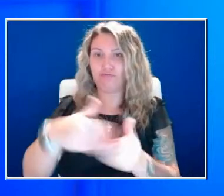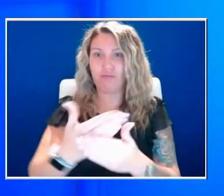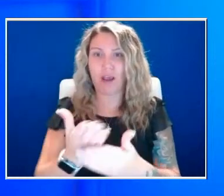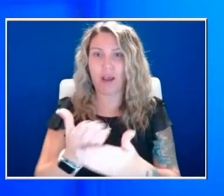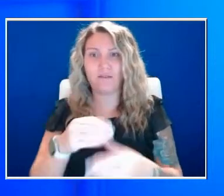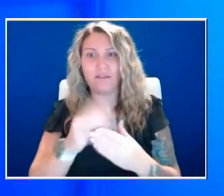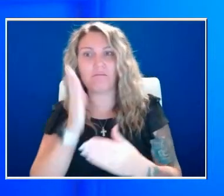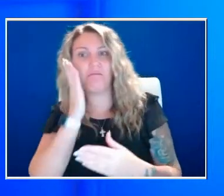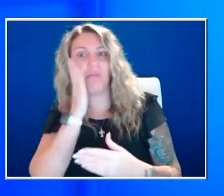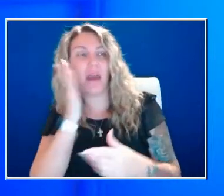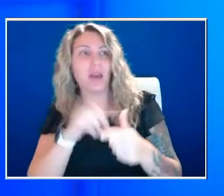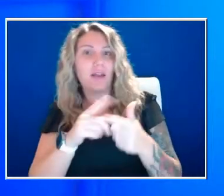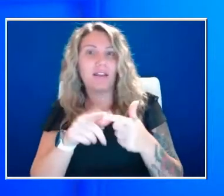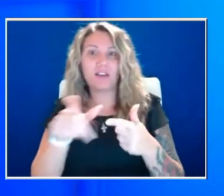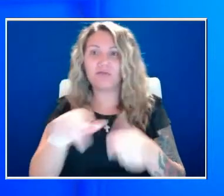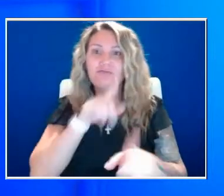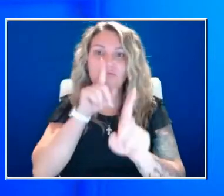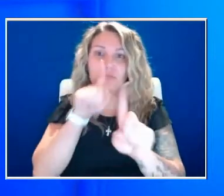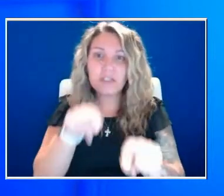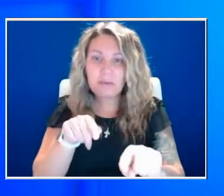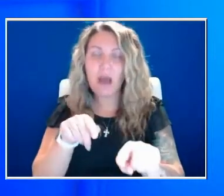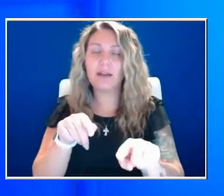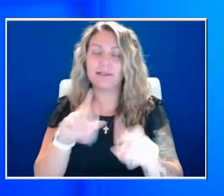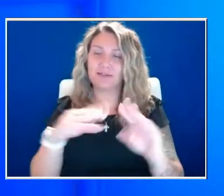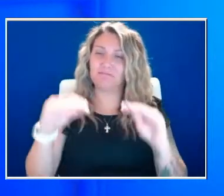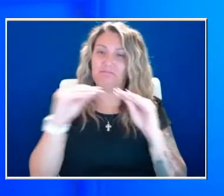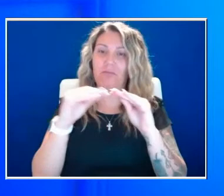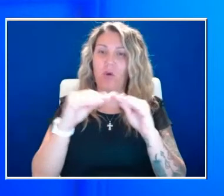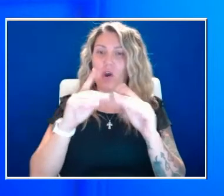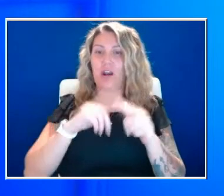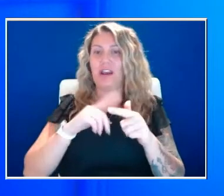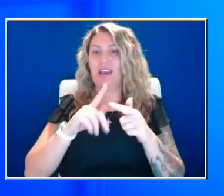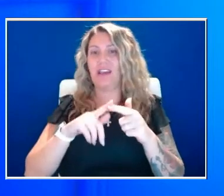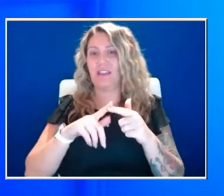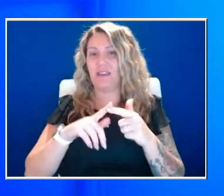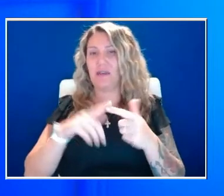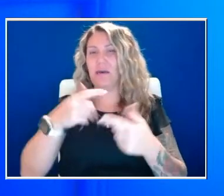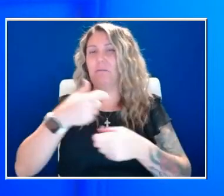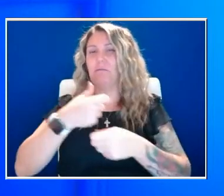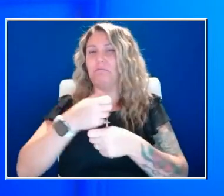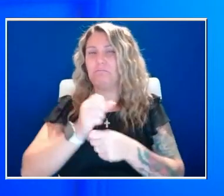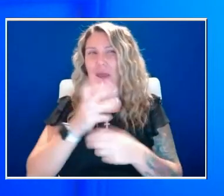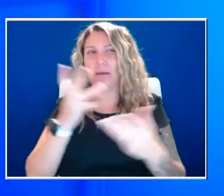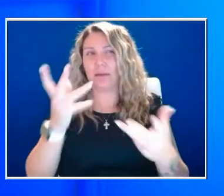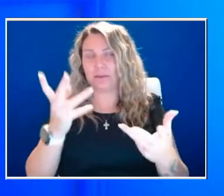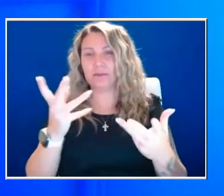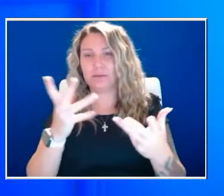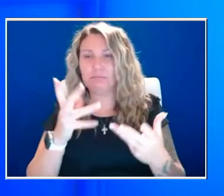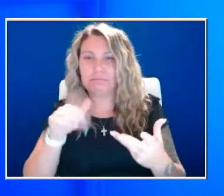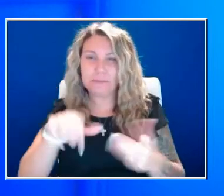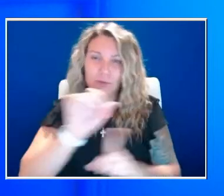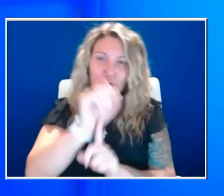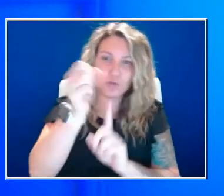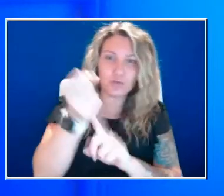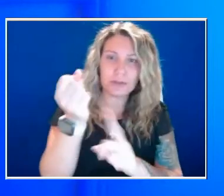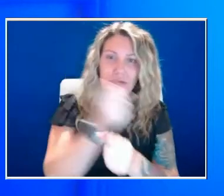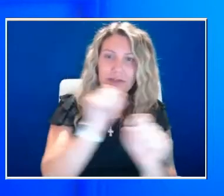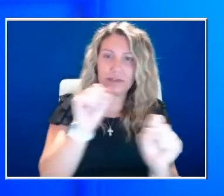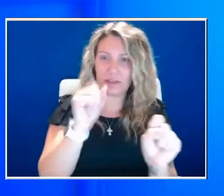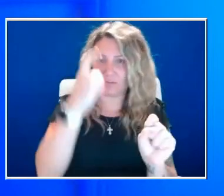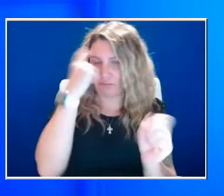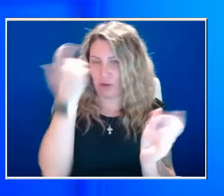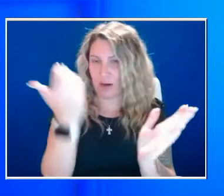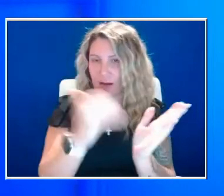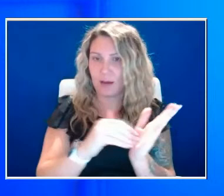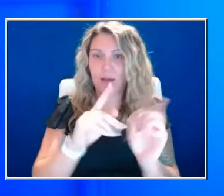and we knew that we had at least made the situation safe for the brain once again. But we quickly then